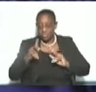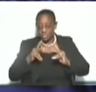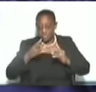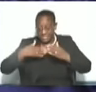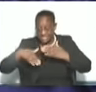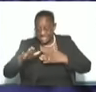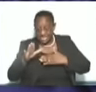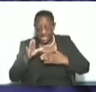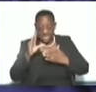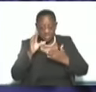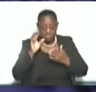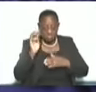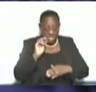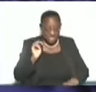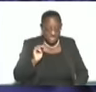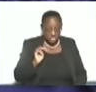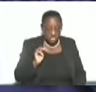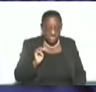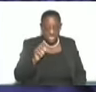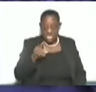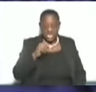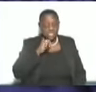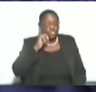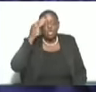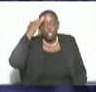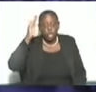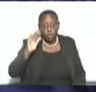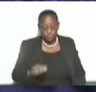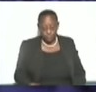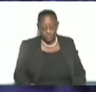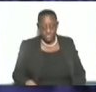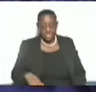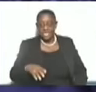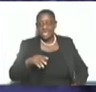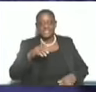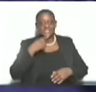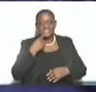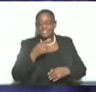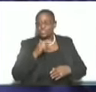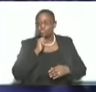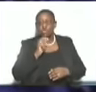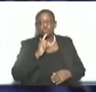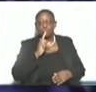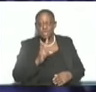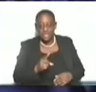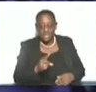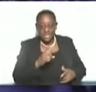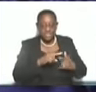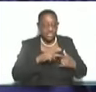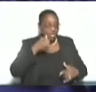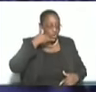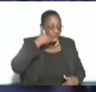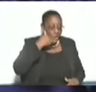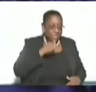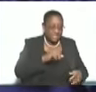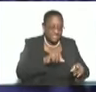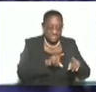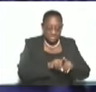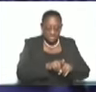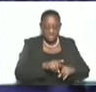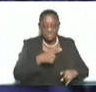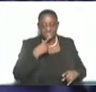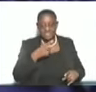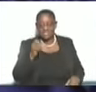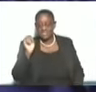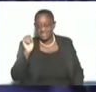like, what do you mean condolences? And it still was not real. And when I talked to my sister again, and I heard in her voice,